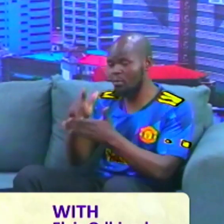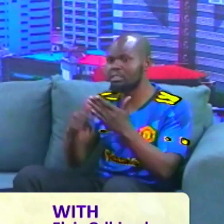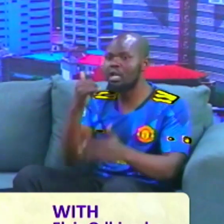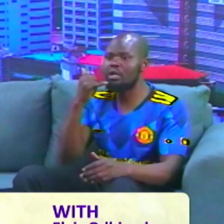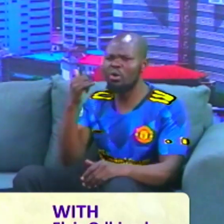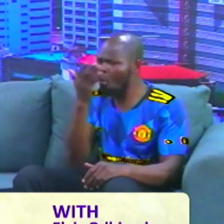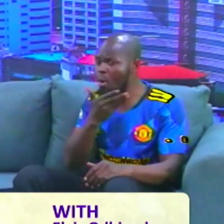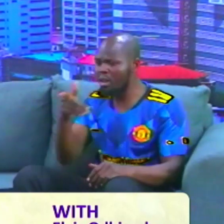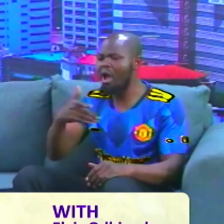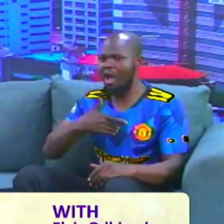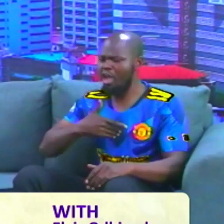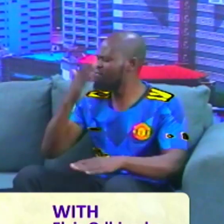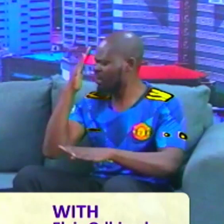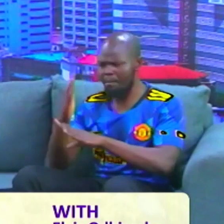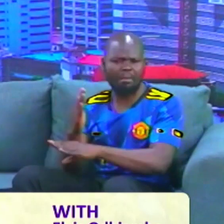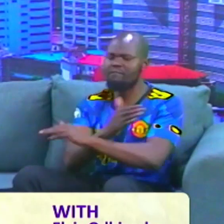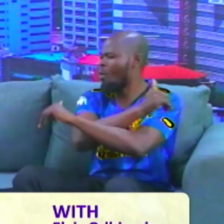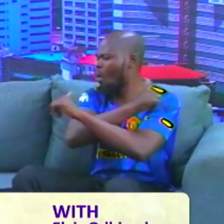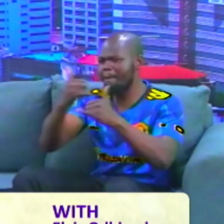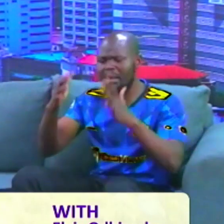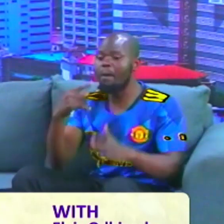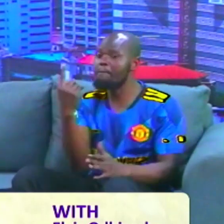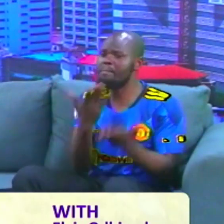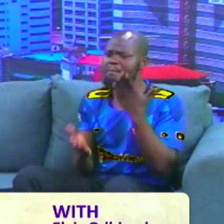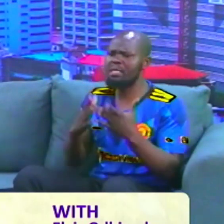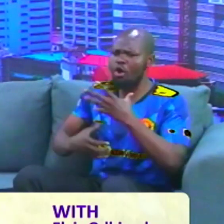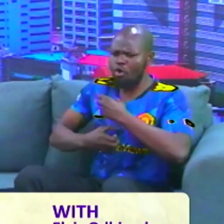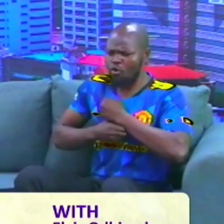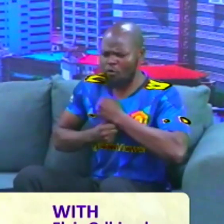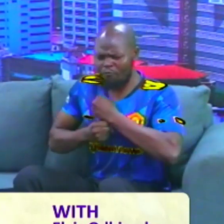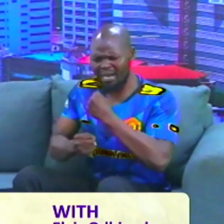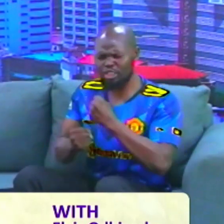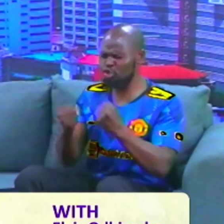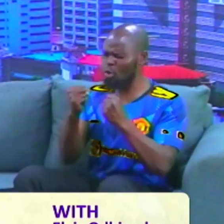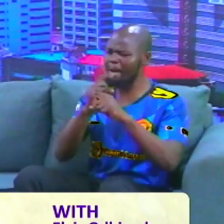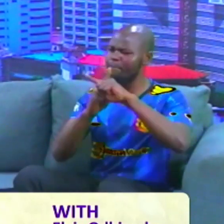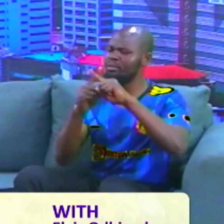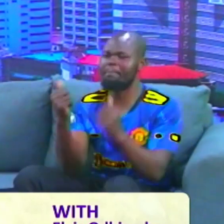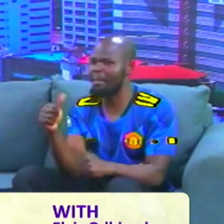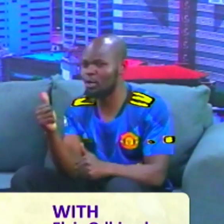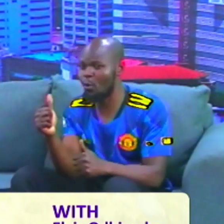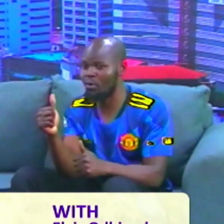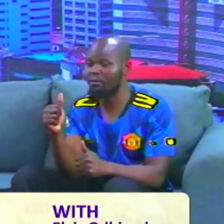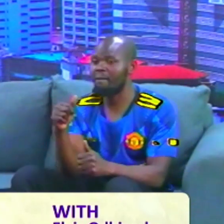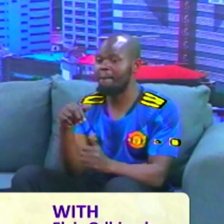think what has helped them improve more is the coach training and talking to the players. But